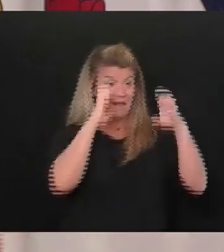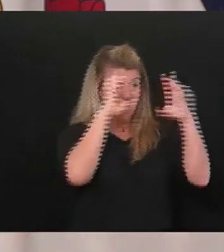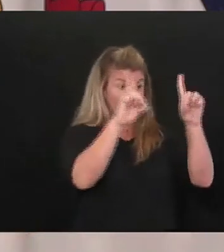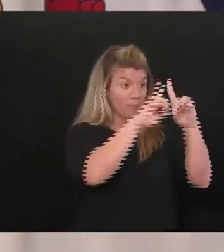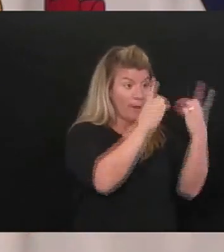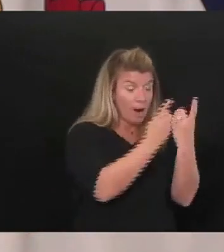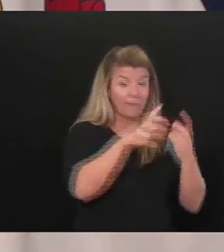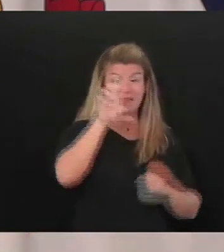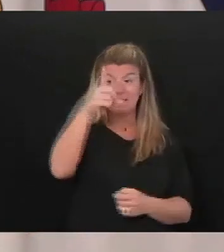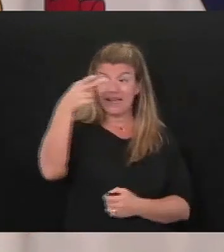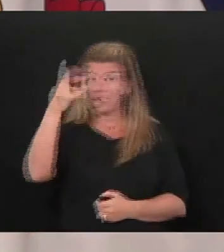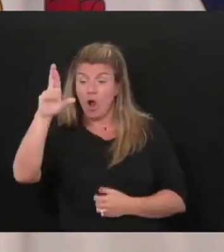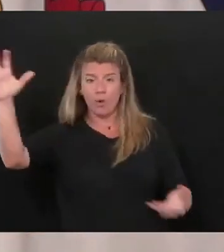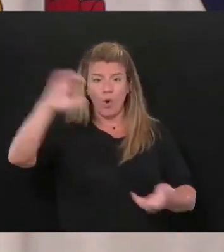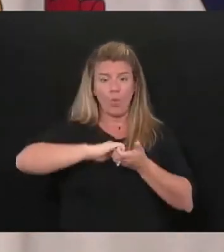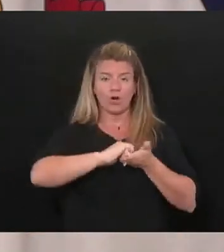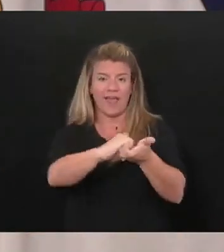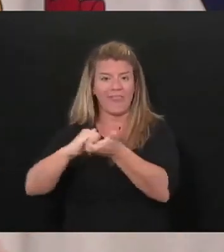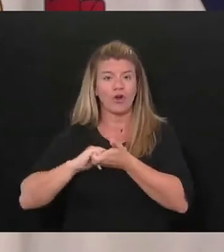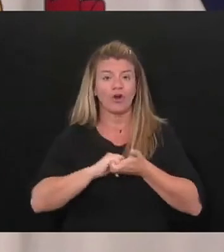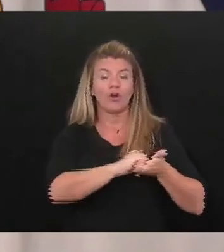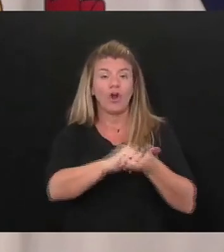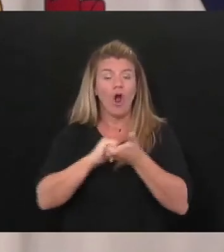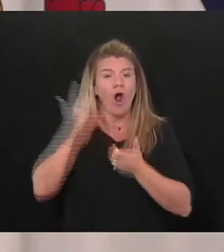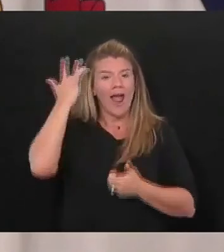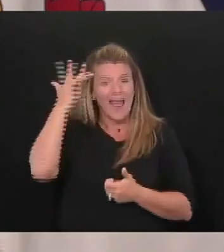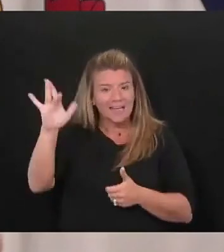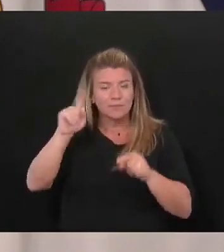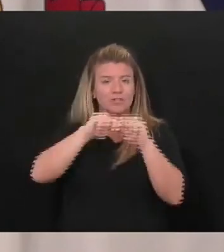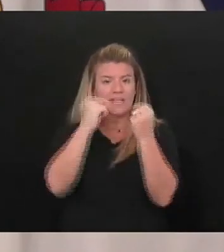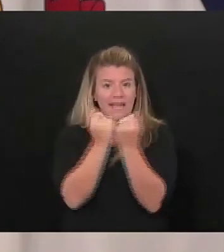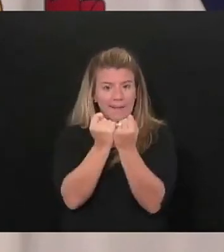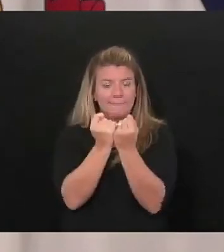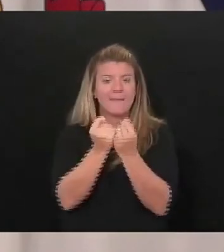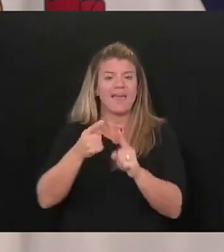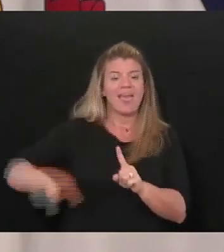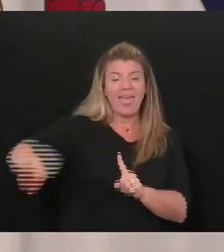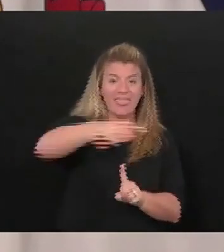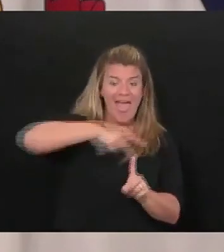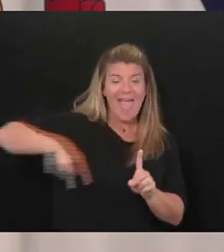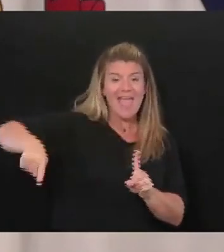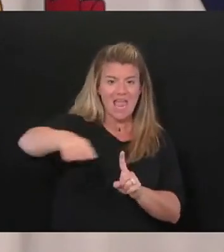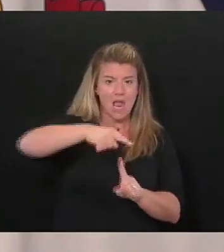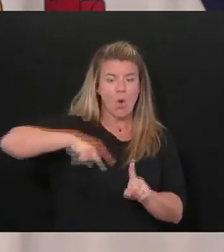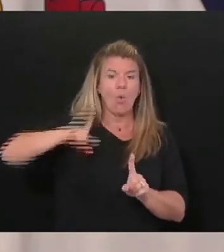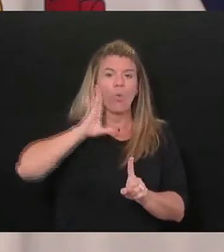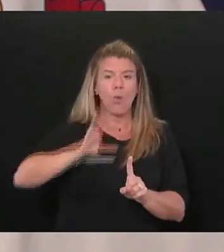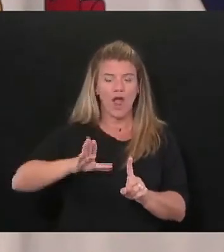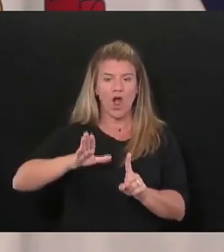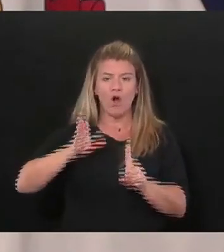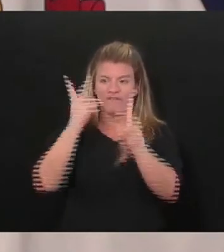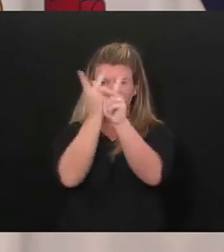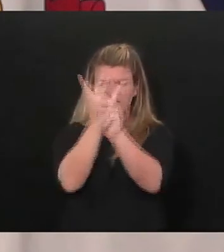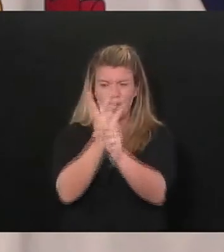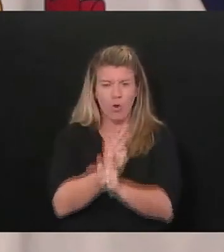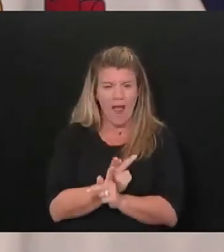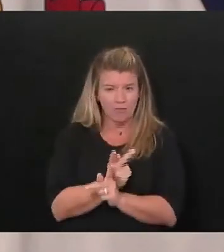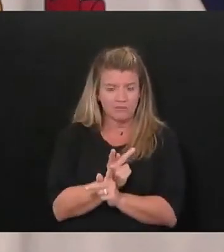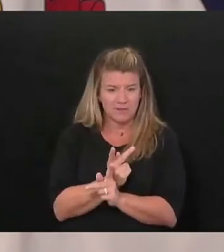along with DHHR, along with the experts, they have got to come to an